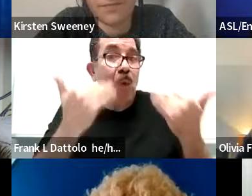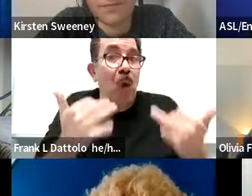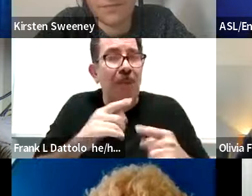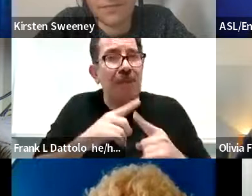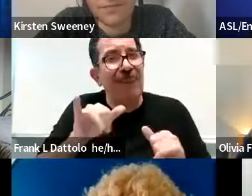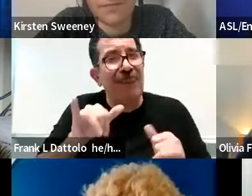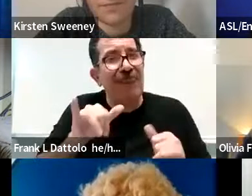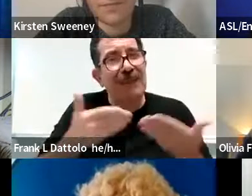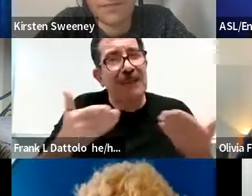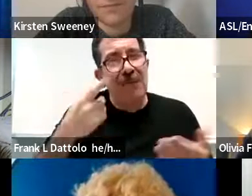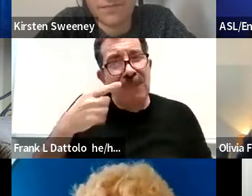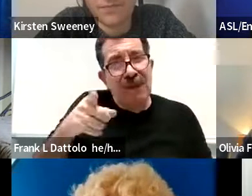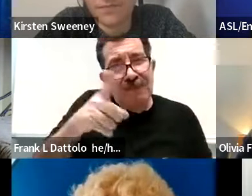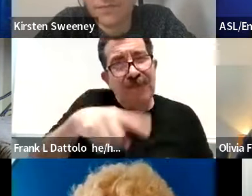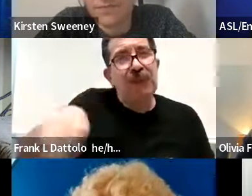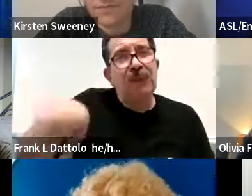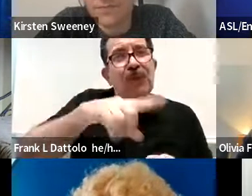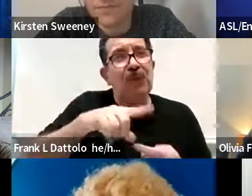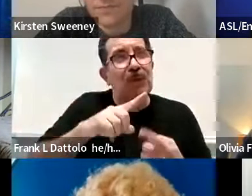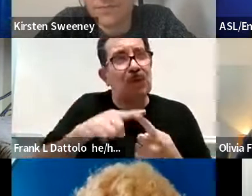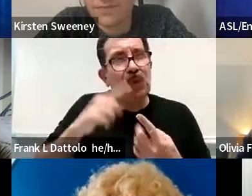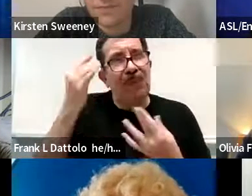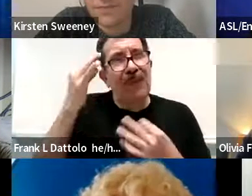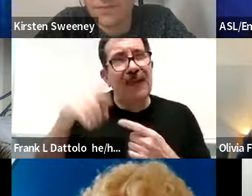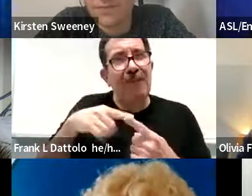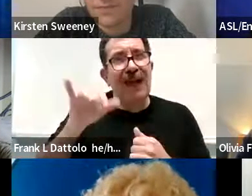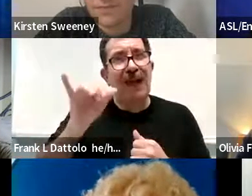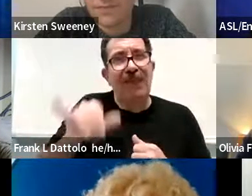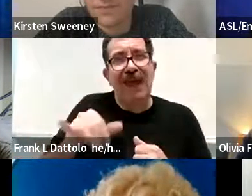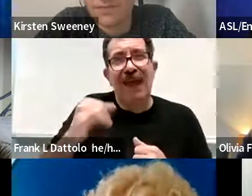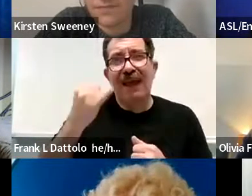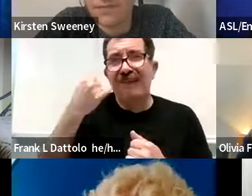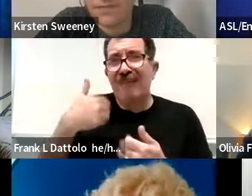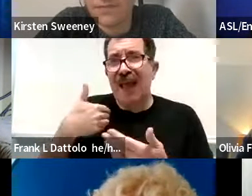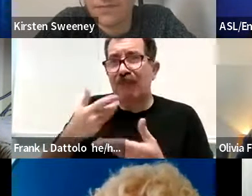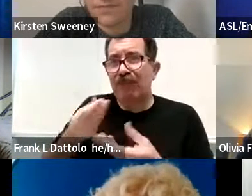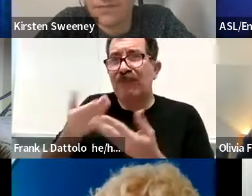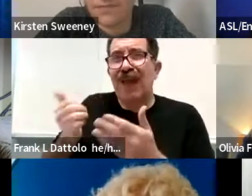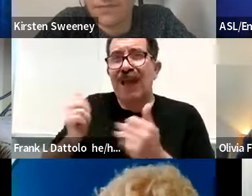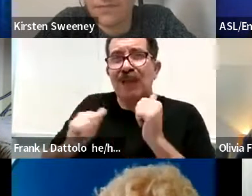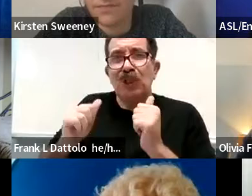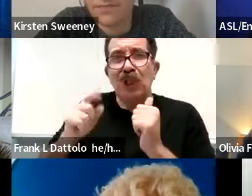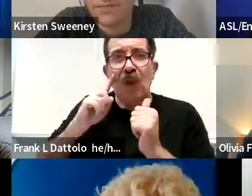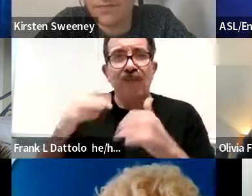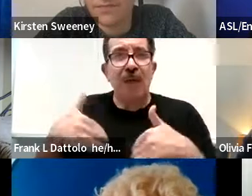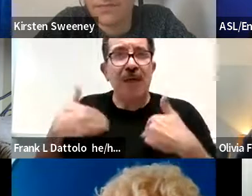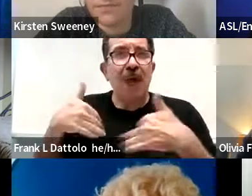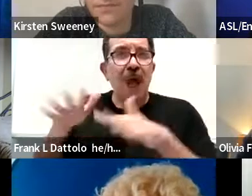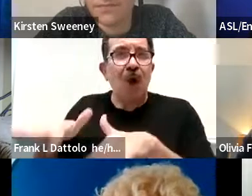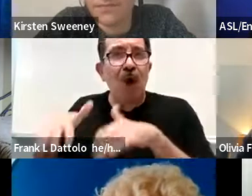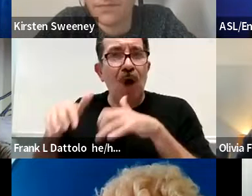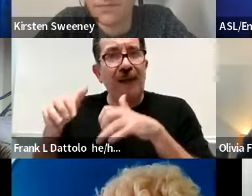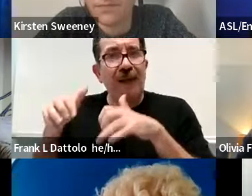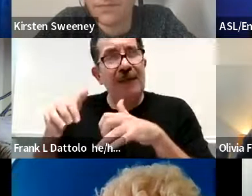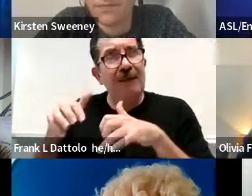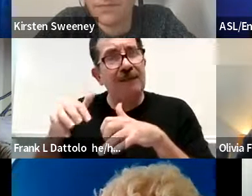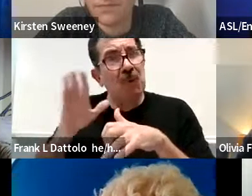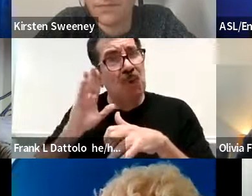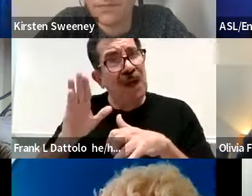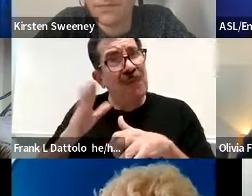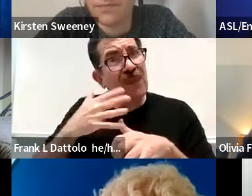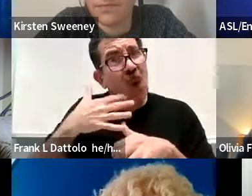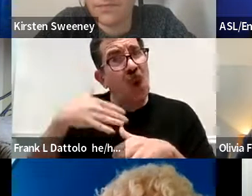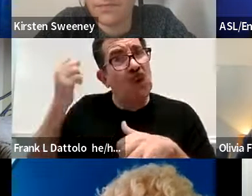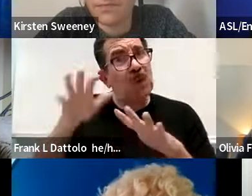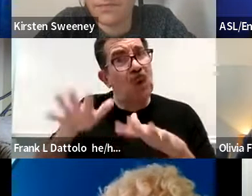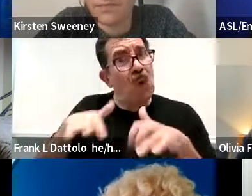with the Scottish Plays production company. But this is something really for y'all to think about. Think about providing shows for